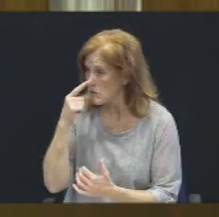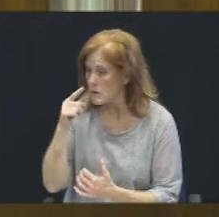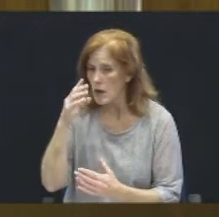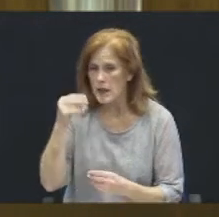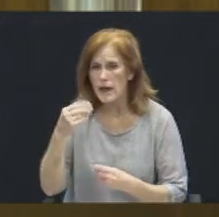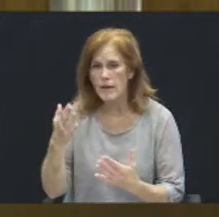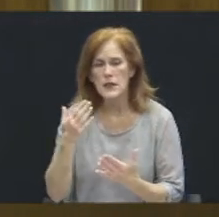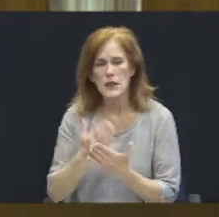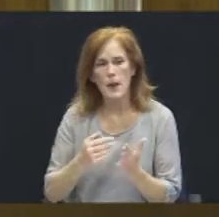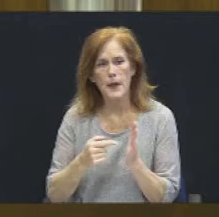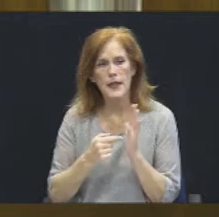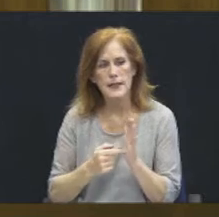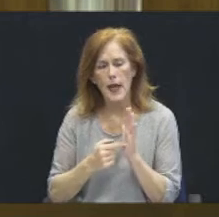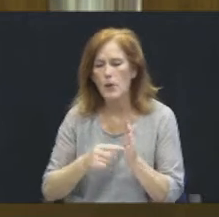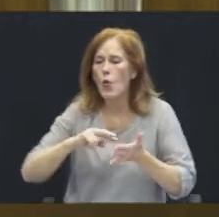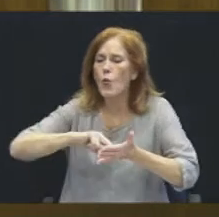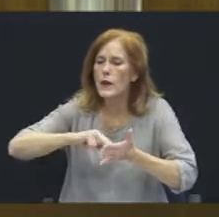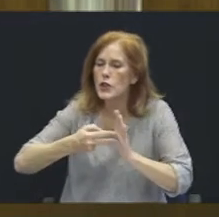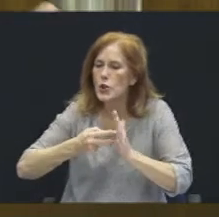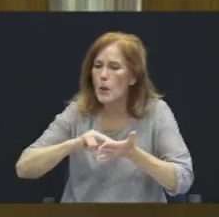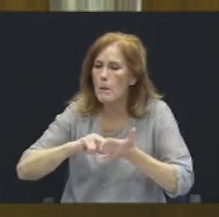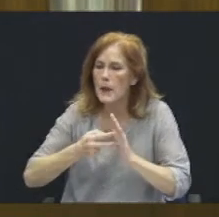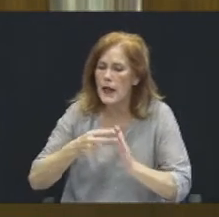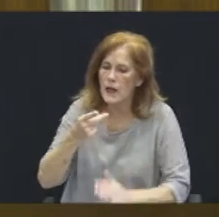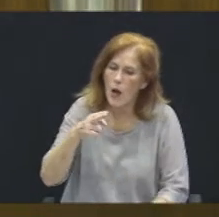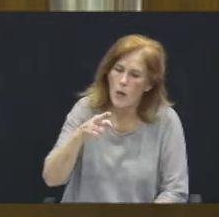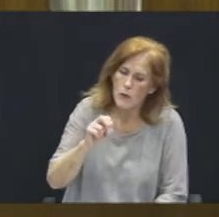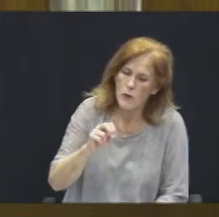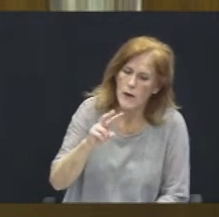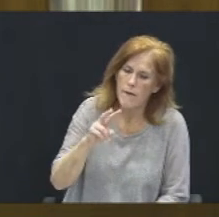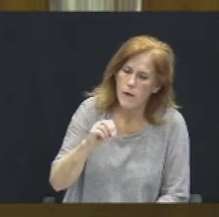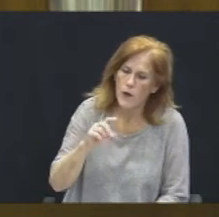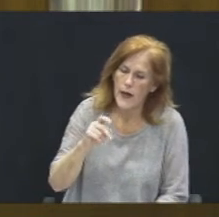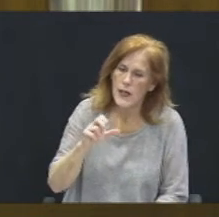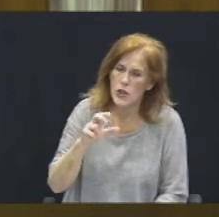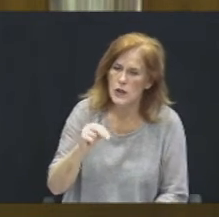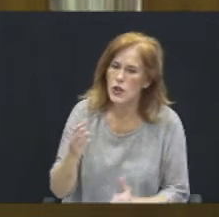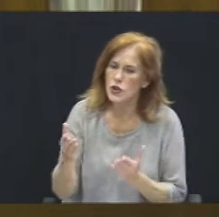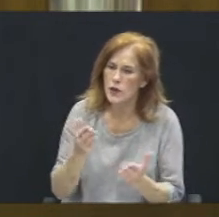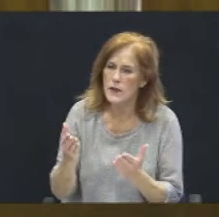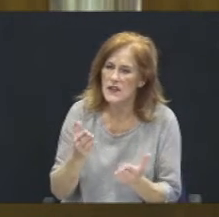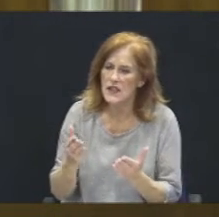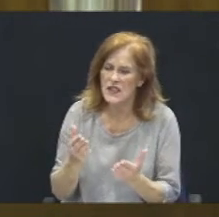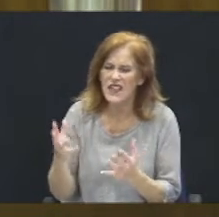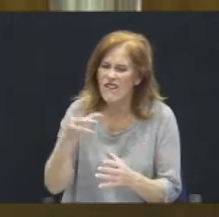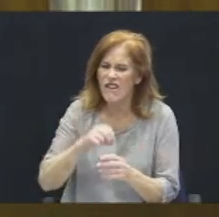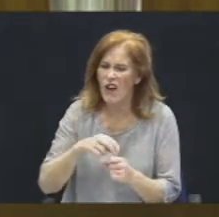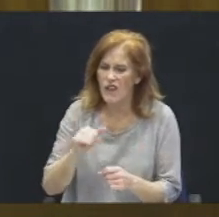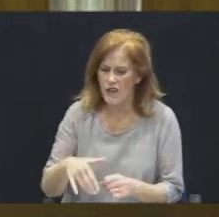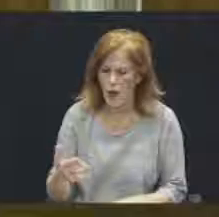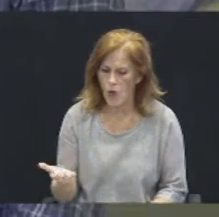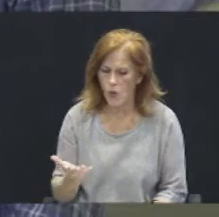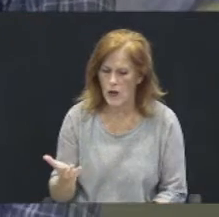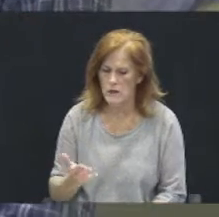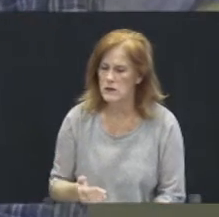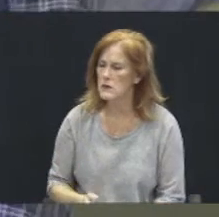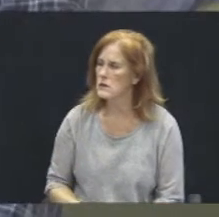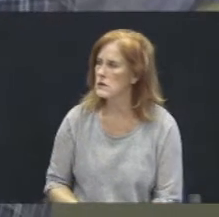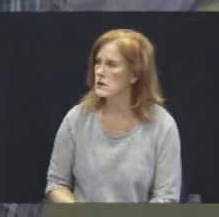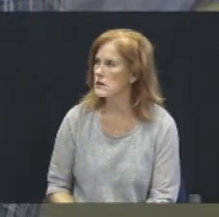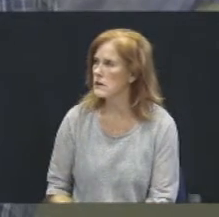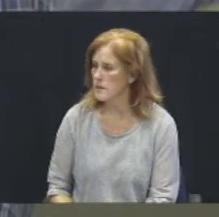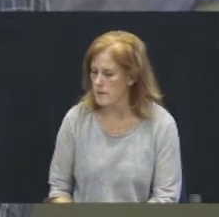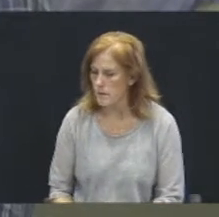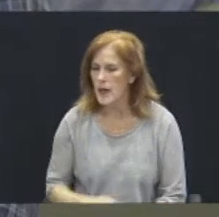of what falls under those pre-vocational activities or services? Yeah, so in